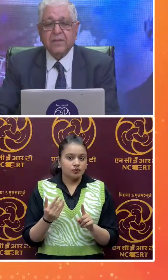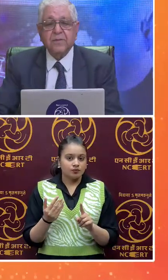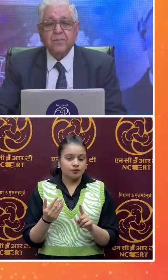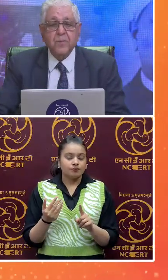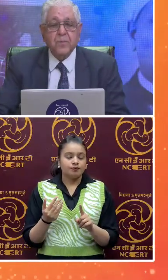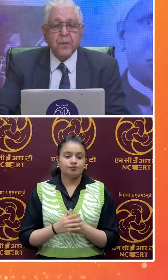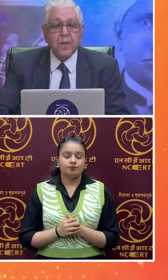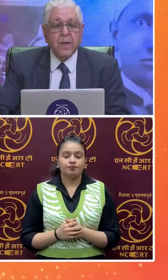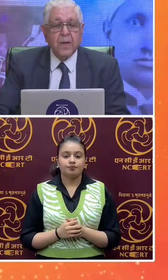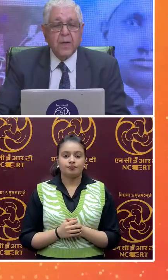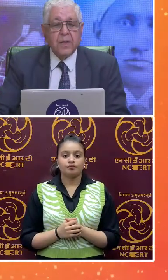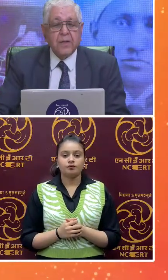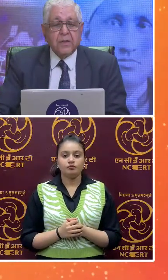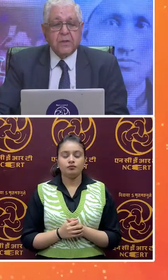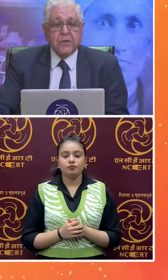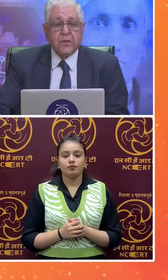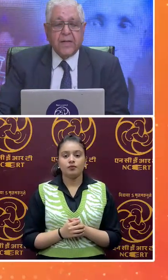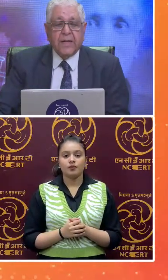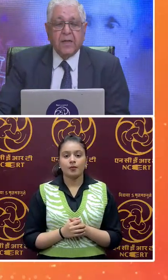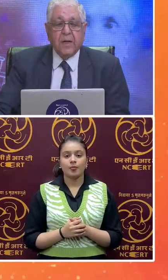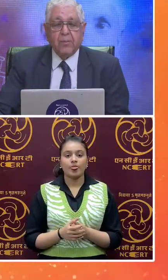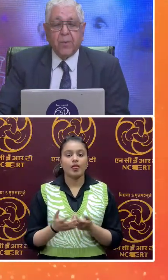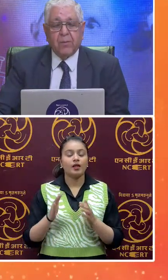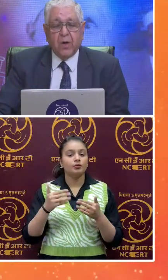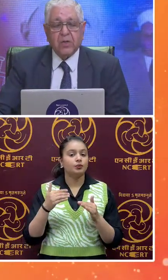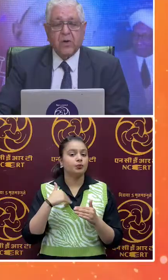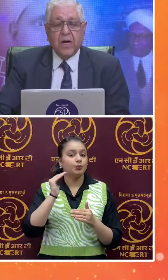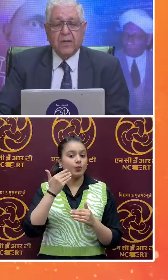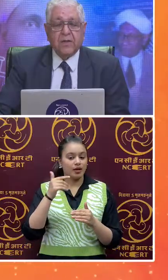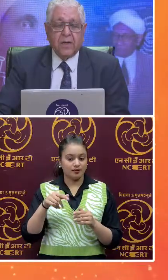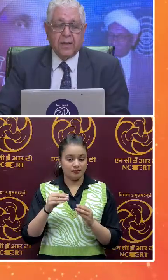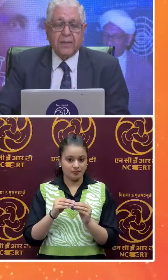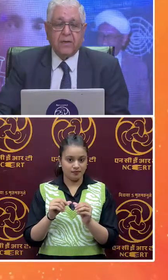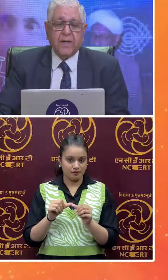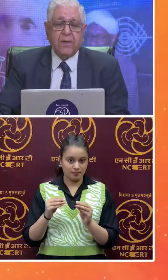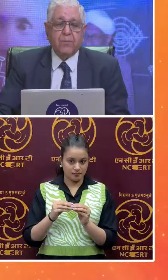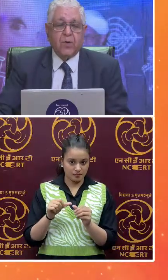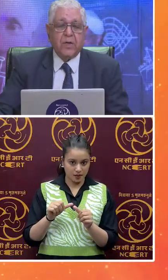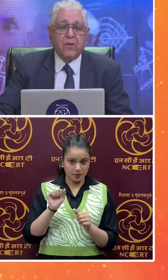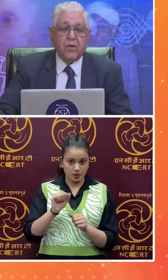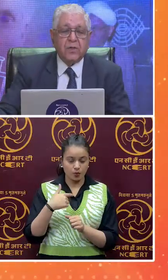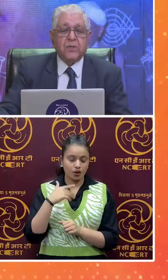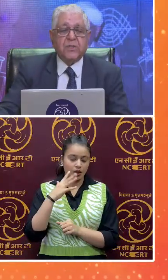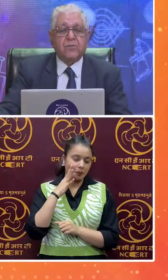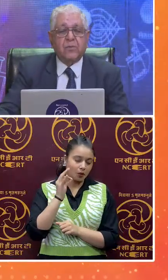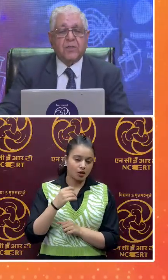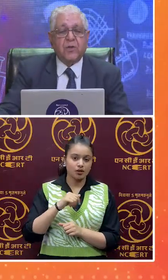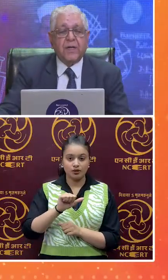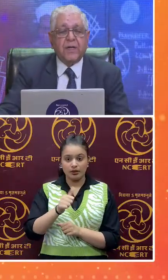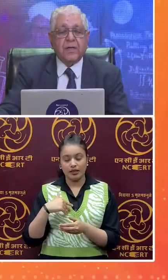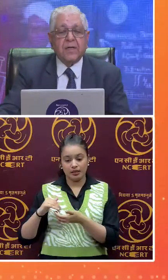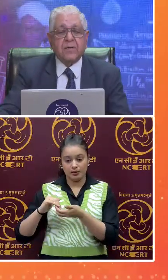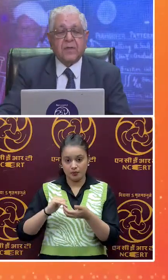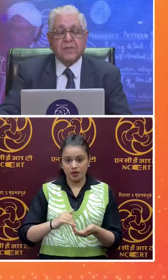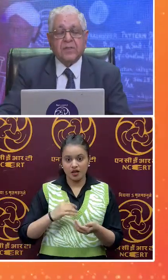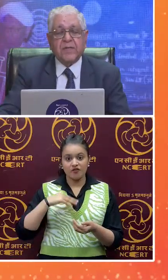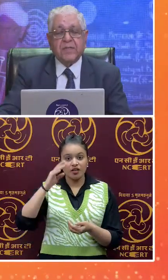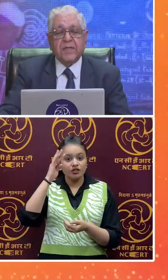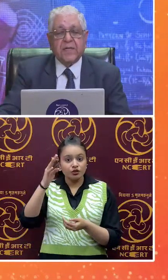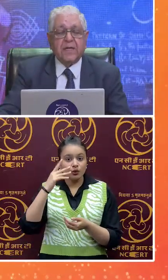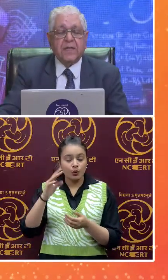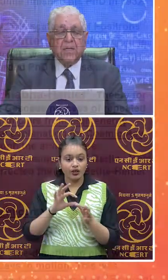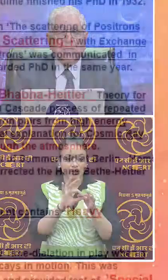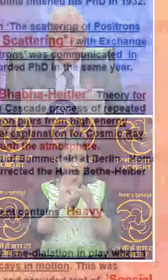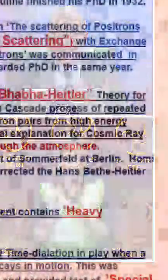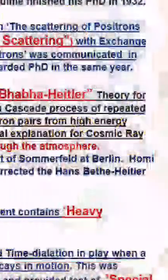these things. So, then Bhabha also had another very important contribution from the theoretical consideration.